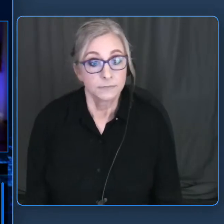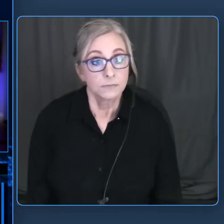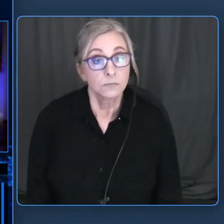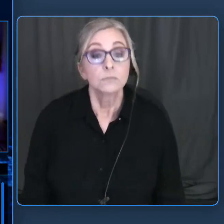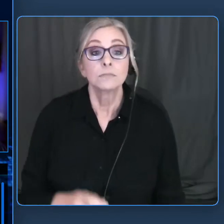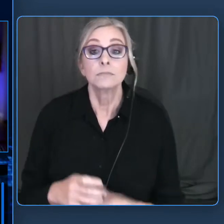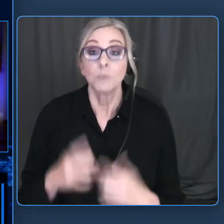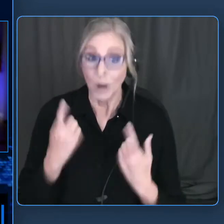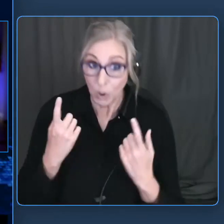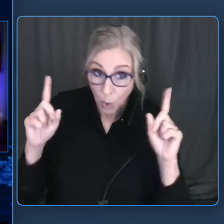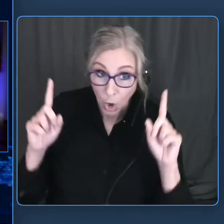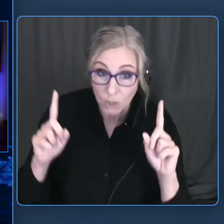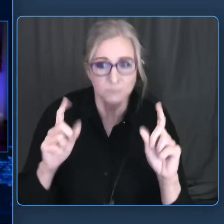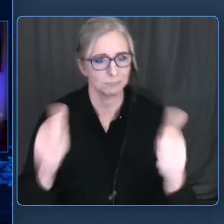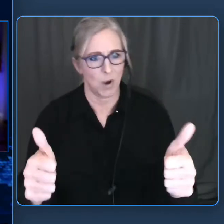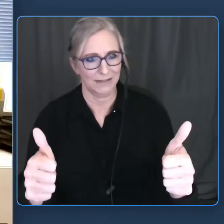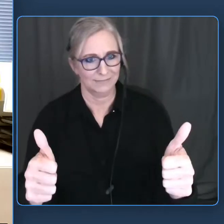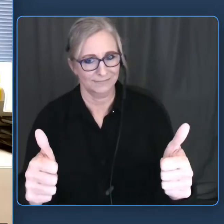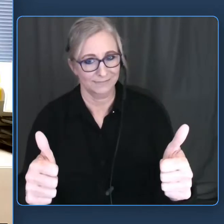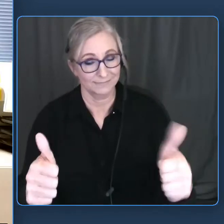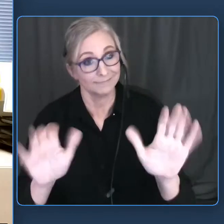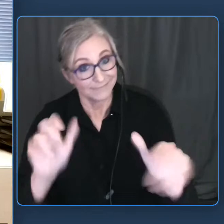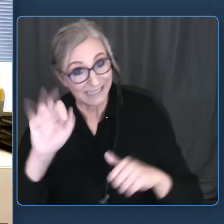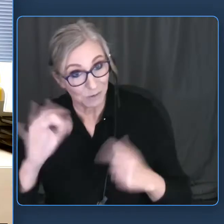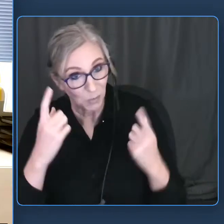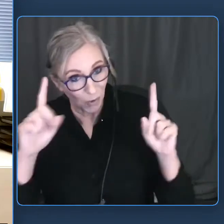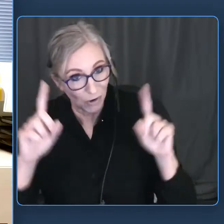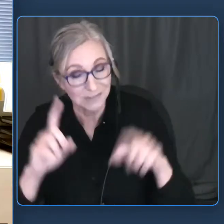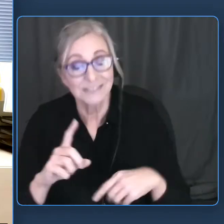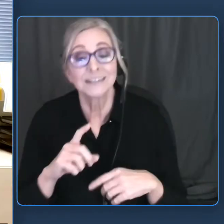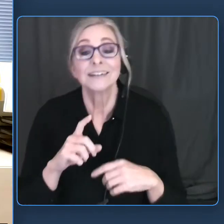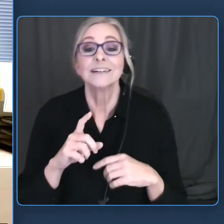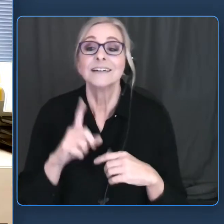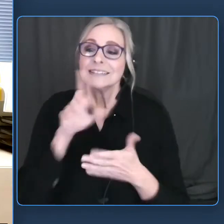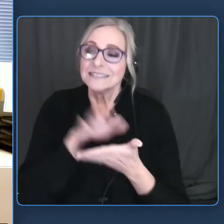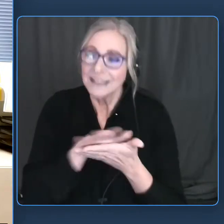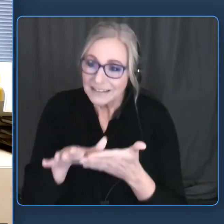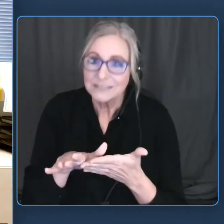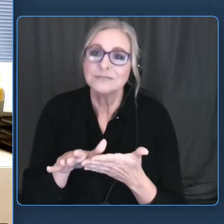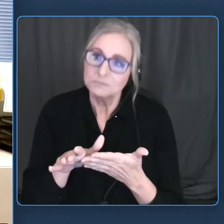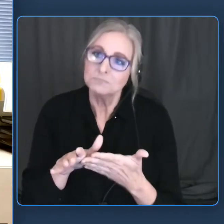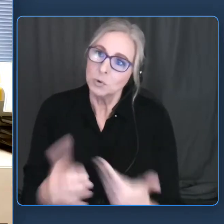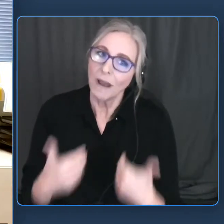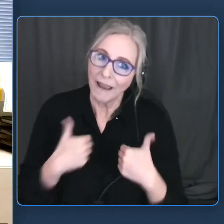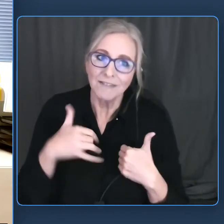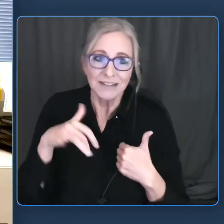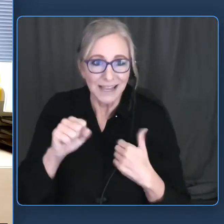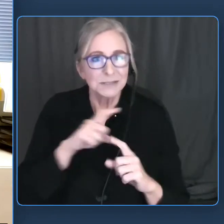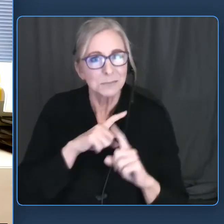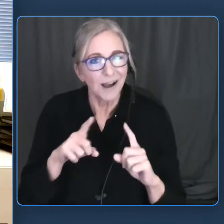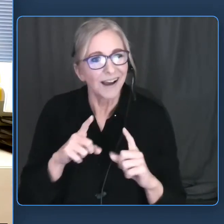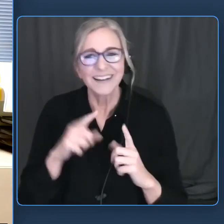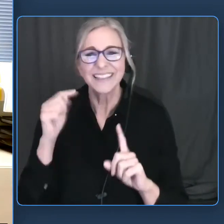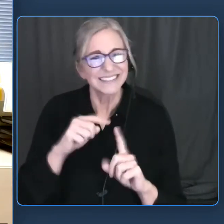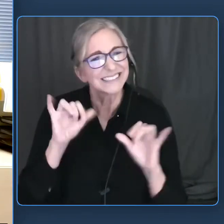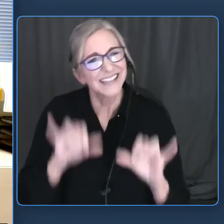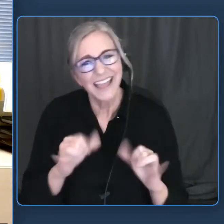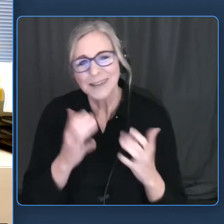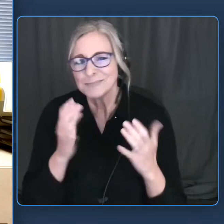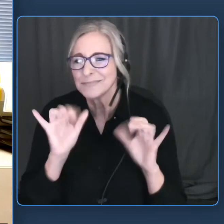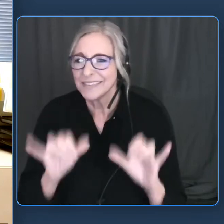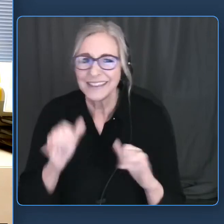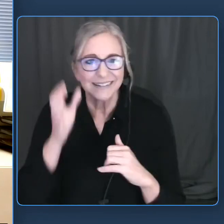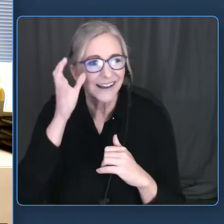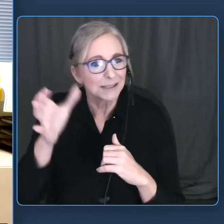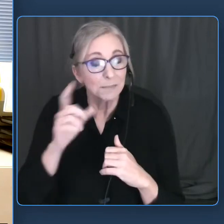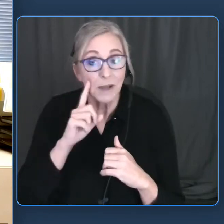When it works, it works. I will say that it's nice to have, but this is like the same conversation